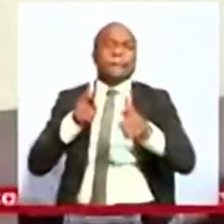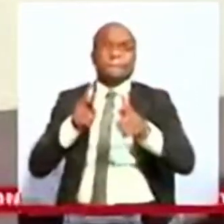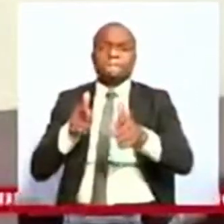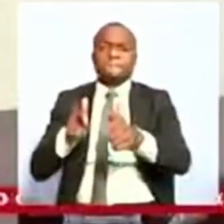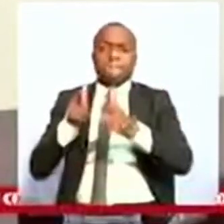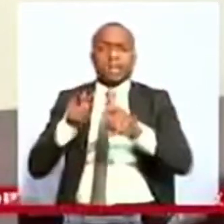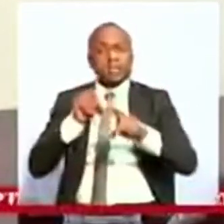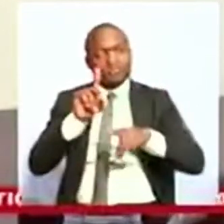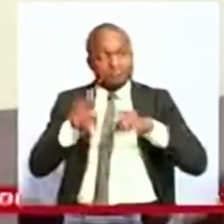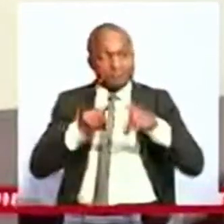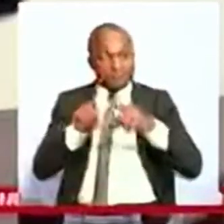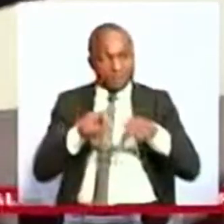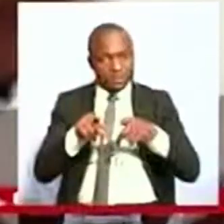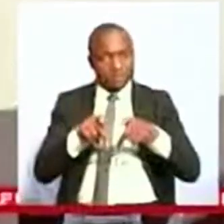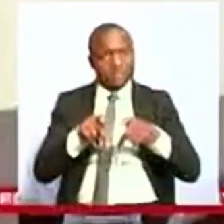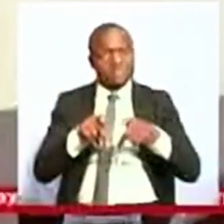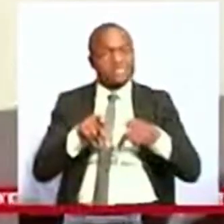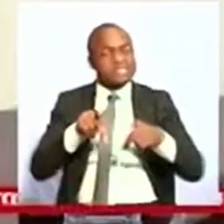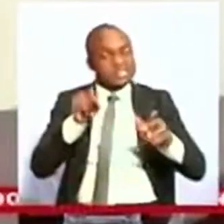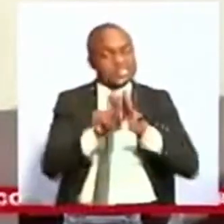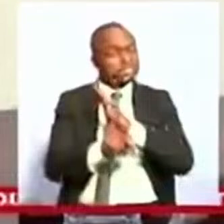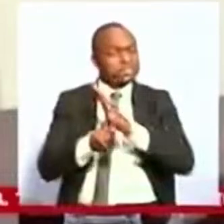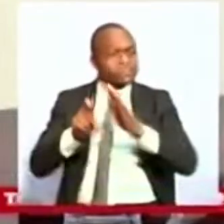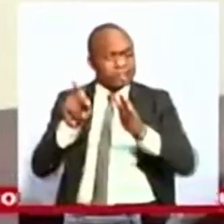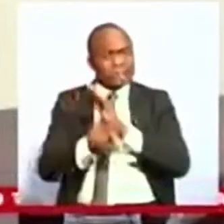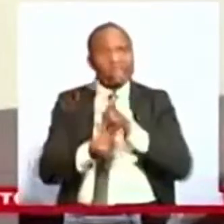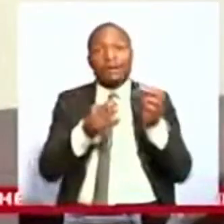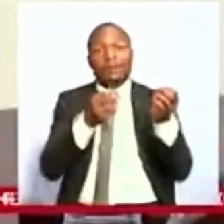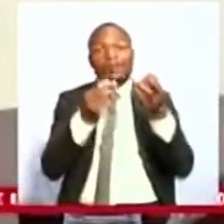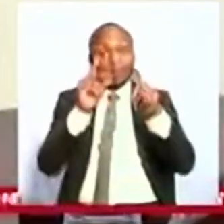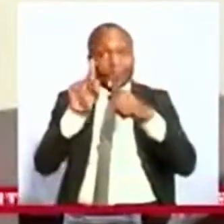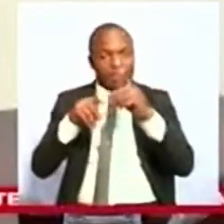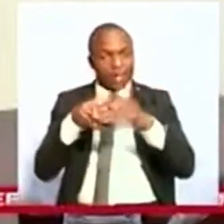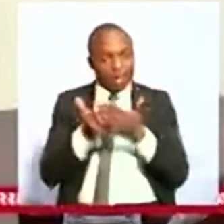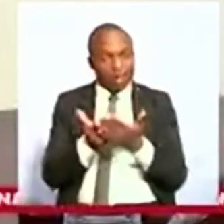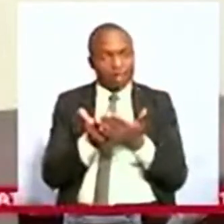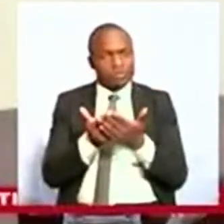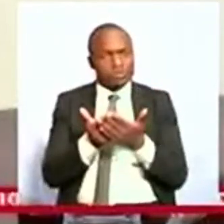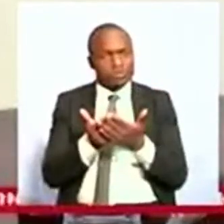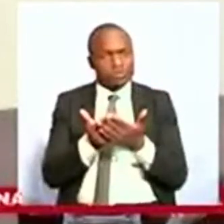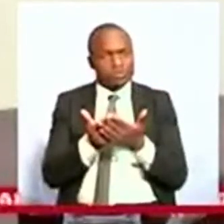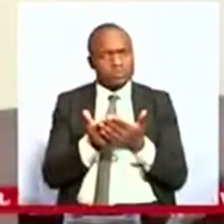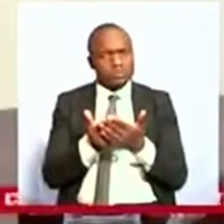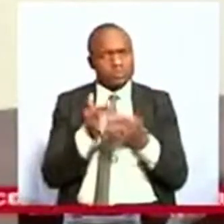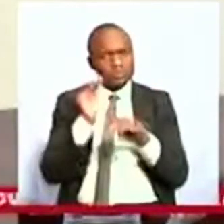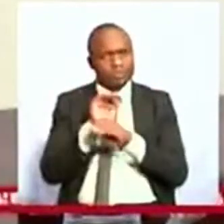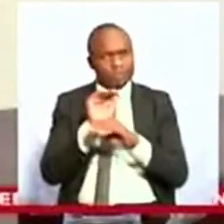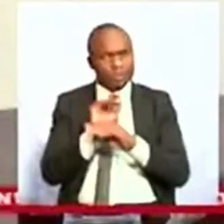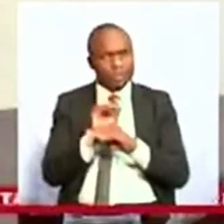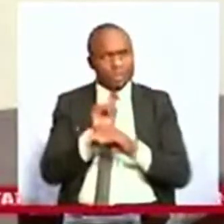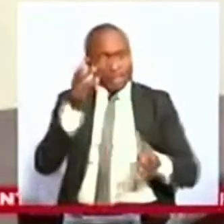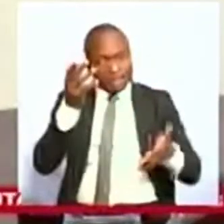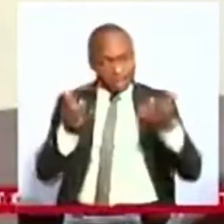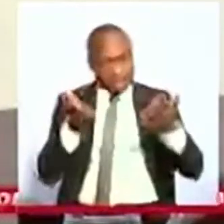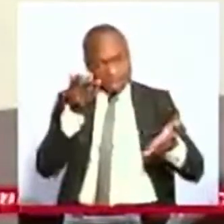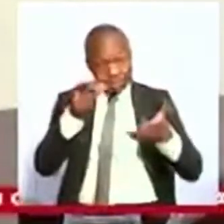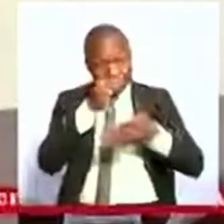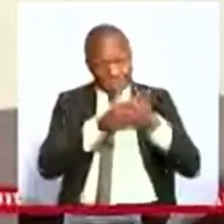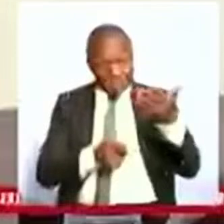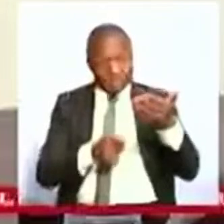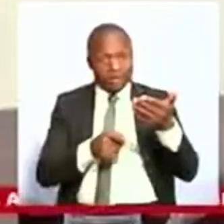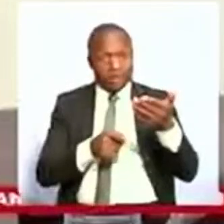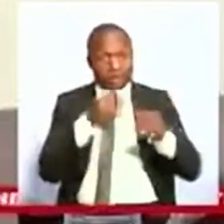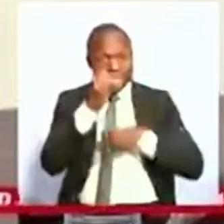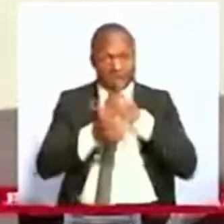carelessly, maybe killing 100 or so people. How would you attend to that in comparison with what